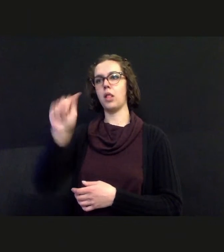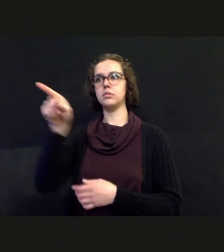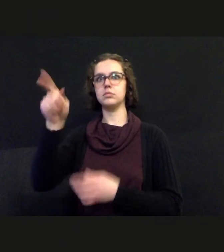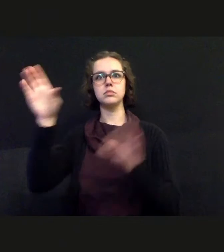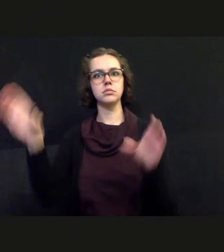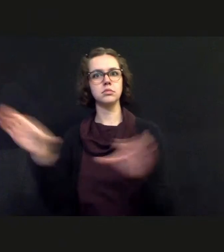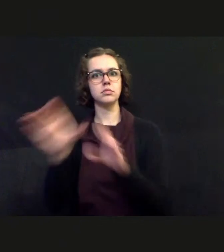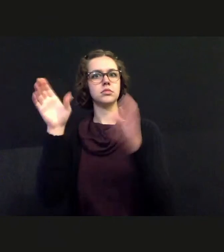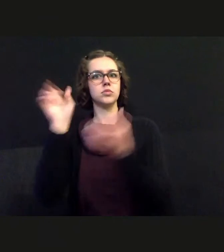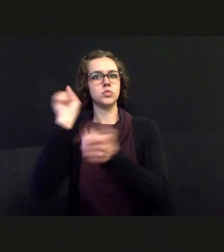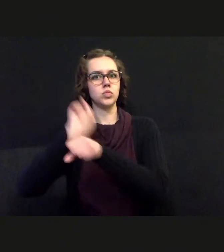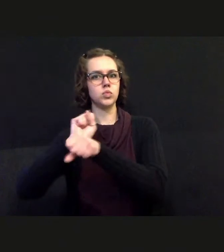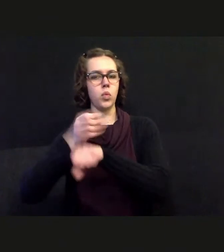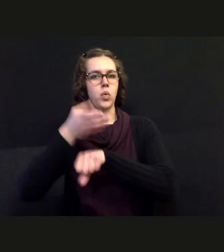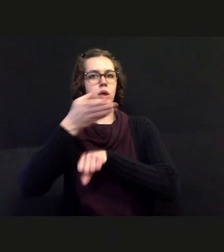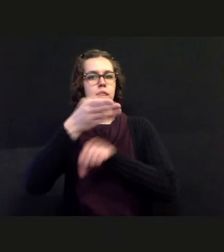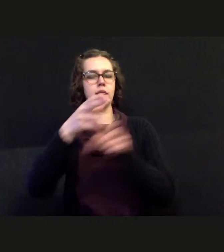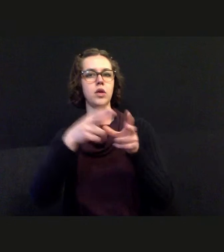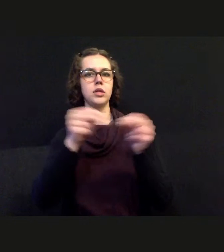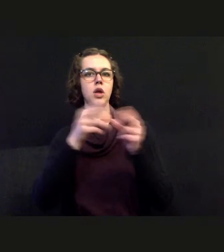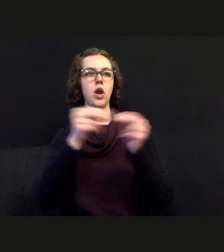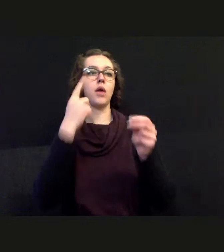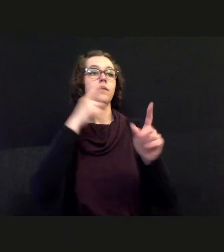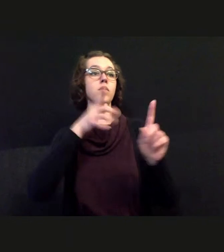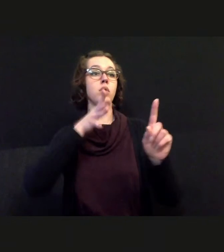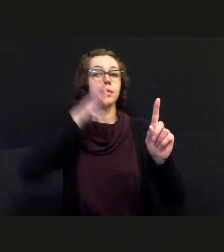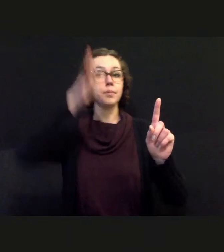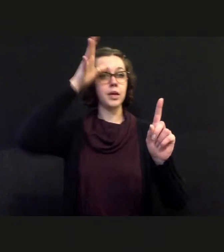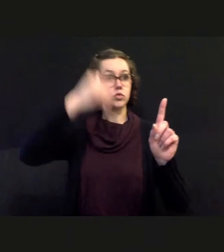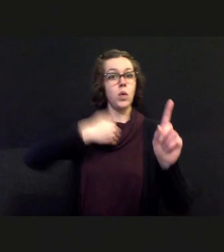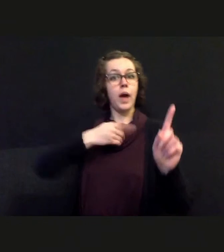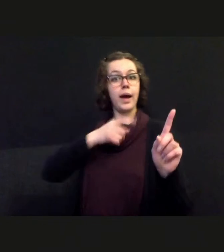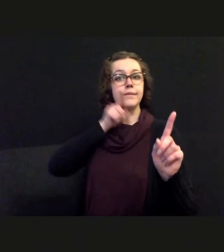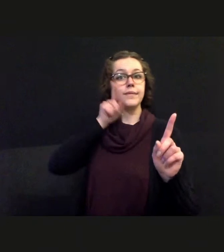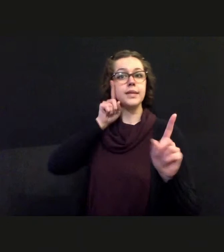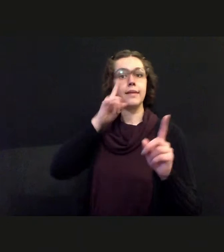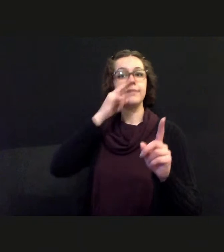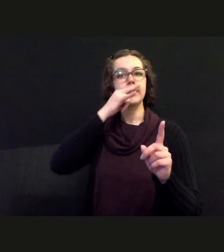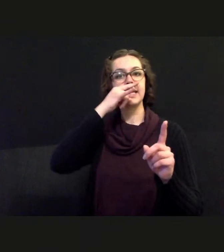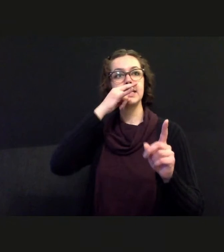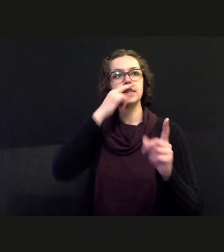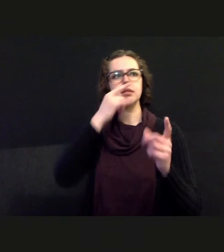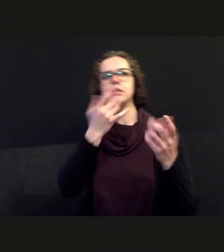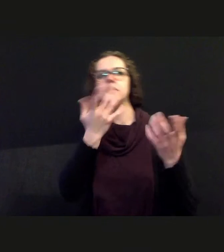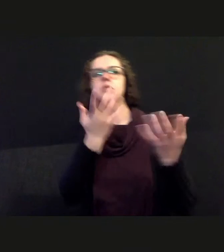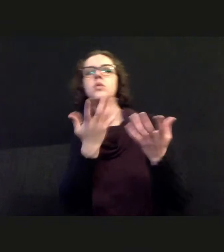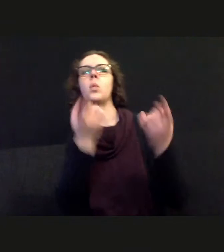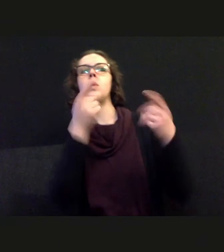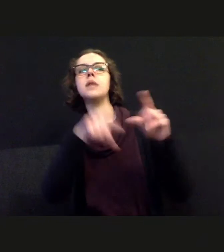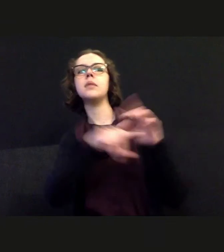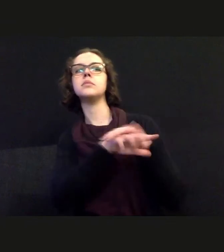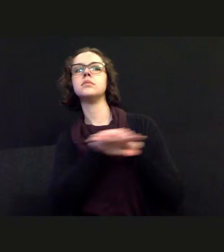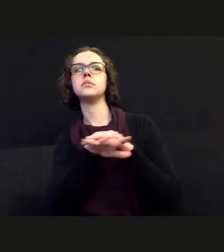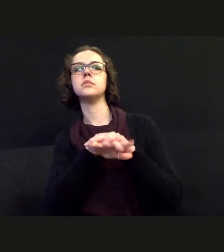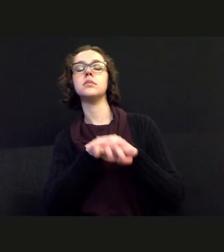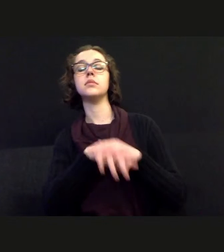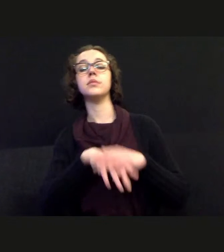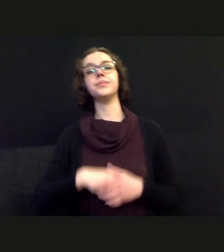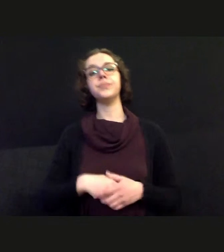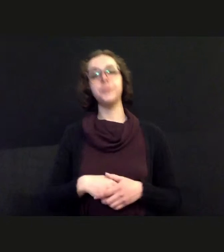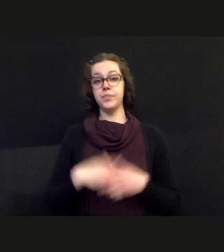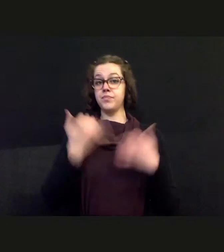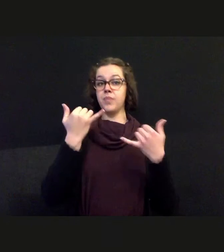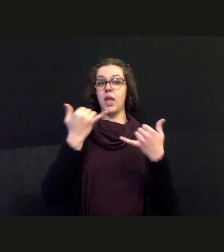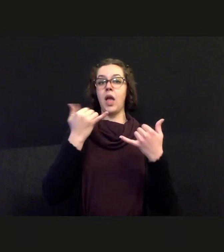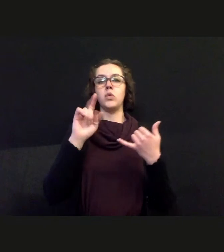work down there with parents of deaf kids and finding out how much is there. At this point, we're still trying to get a lot of kids who are